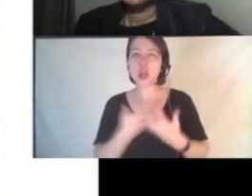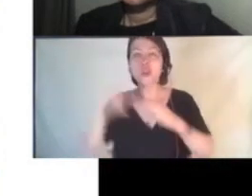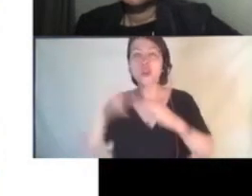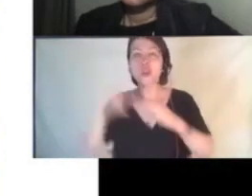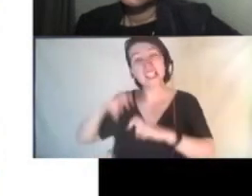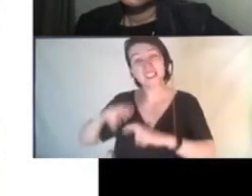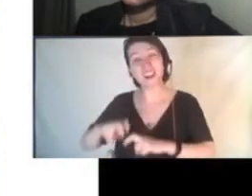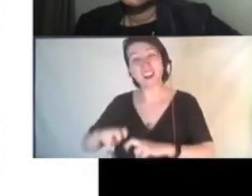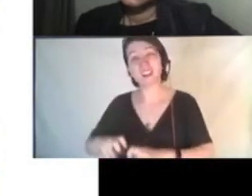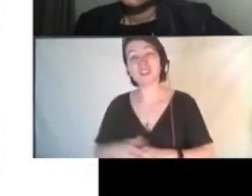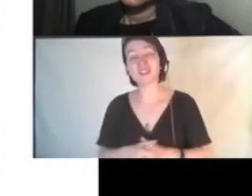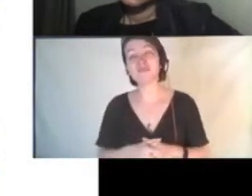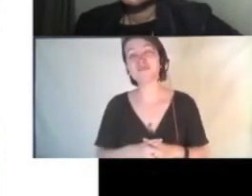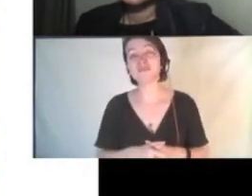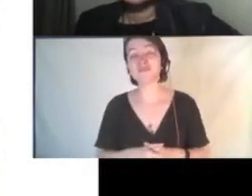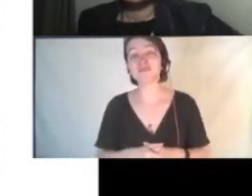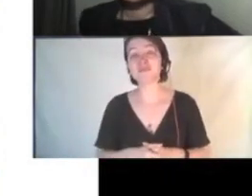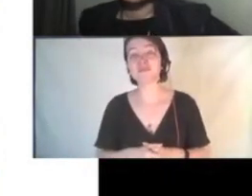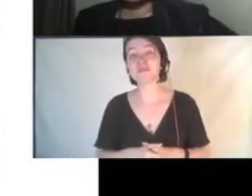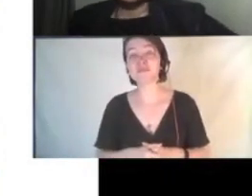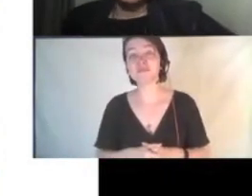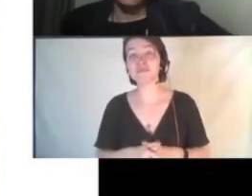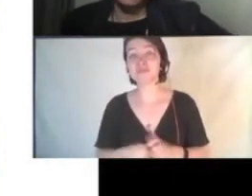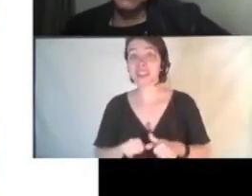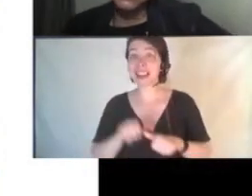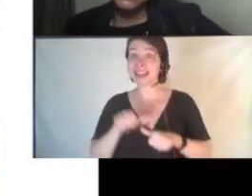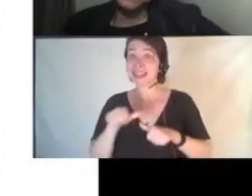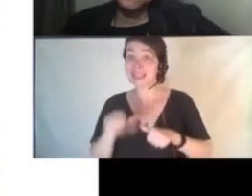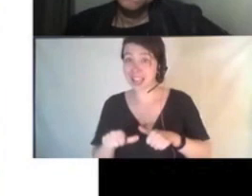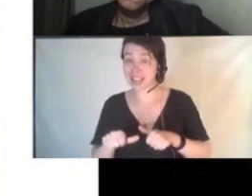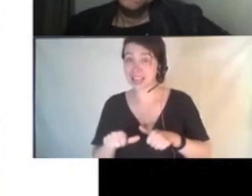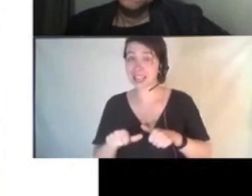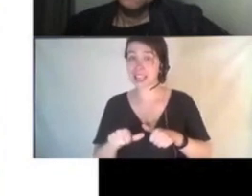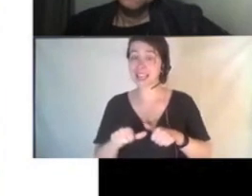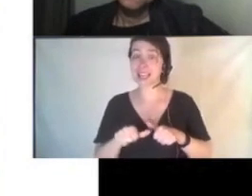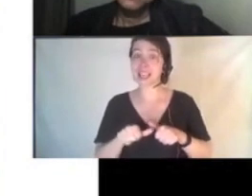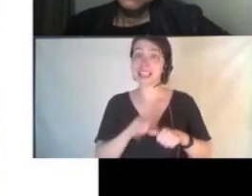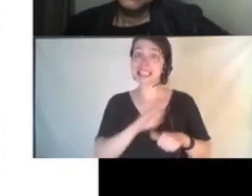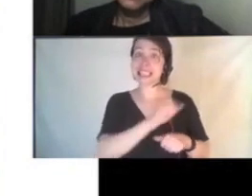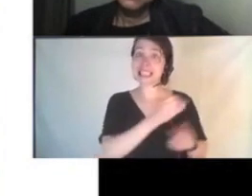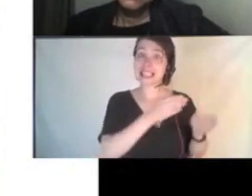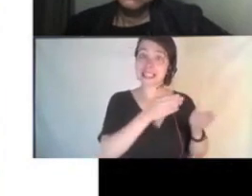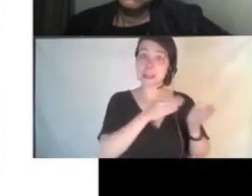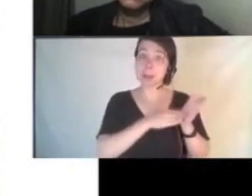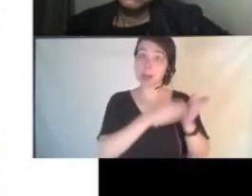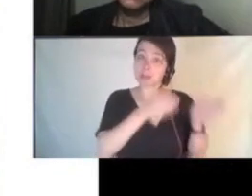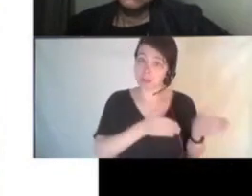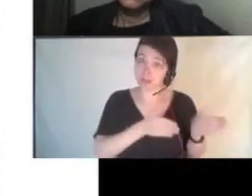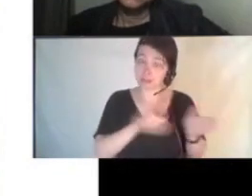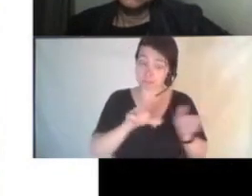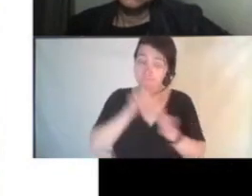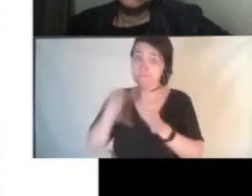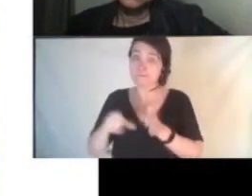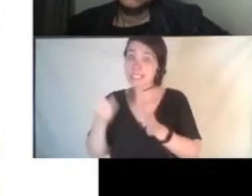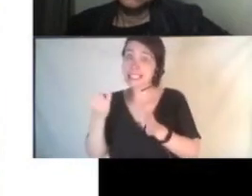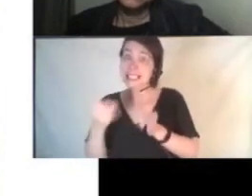way. Yeah. And then the second 6 months. The 6 months where